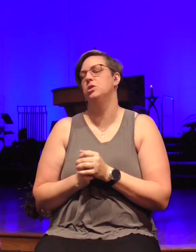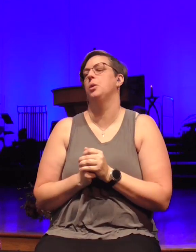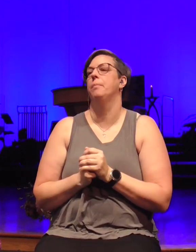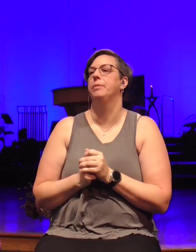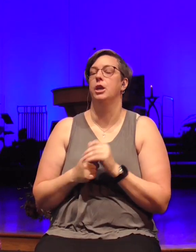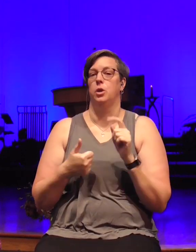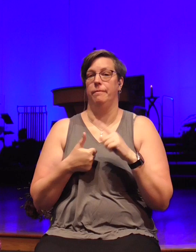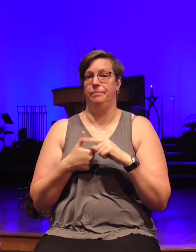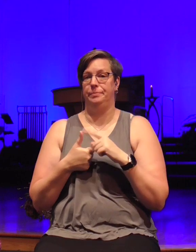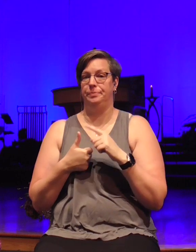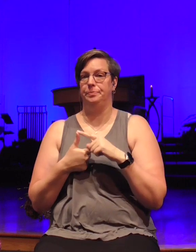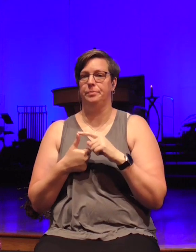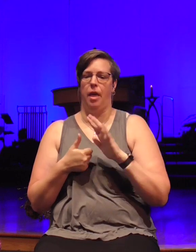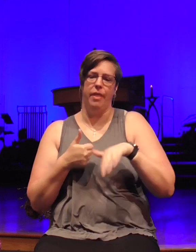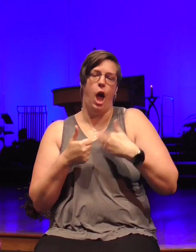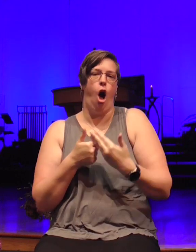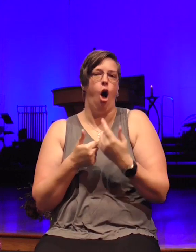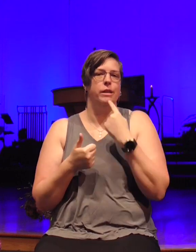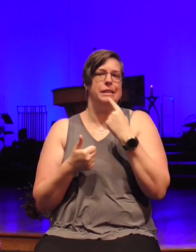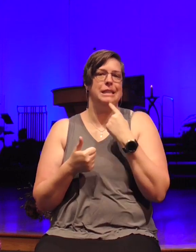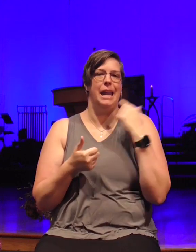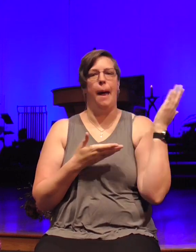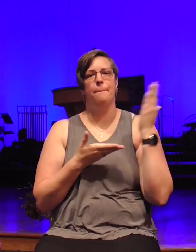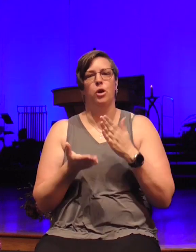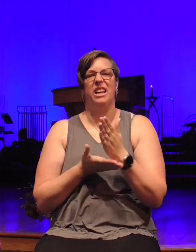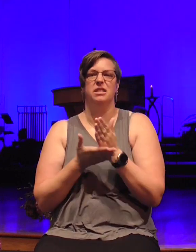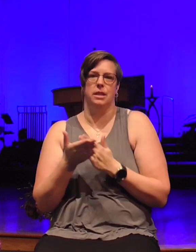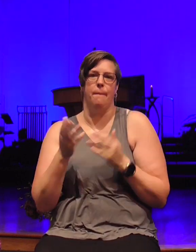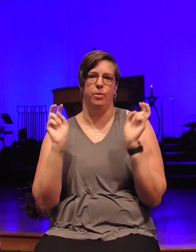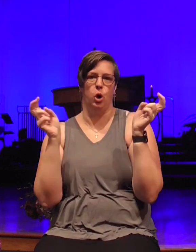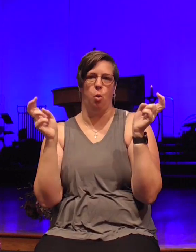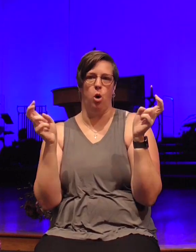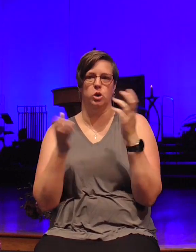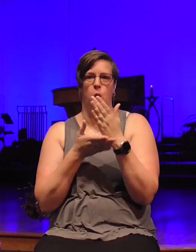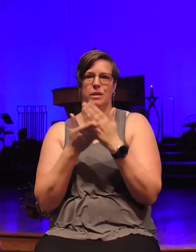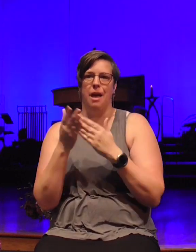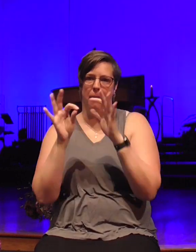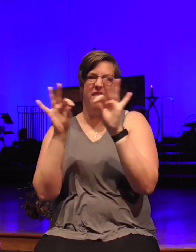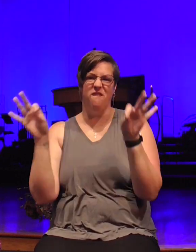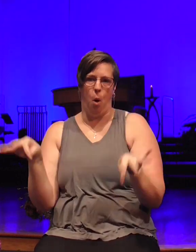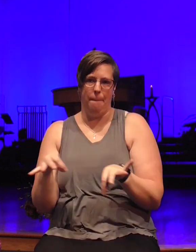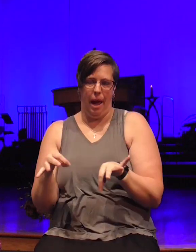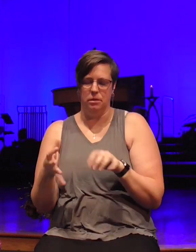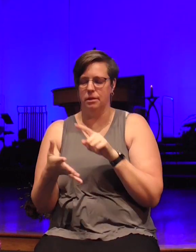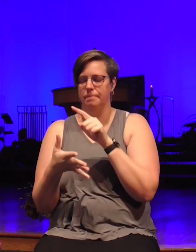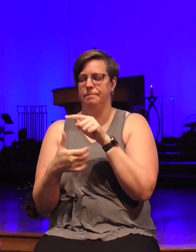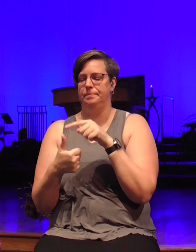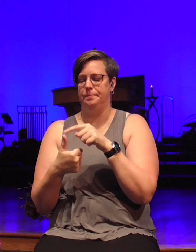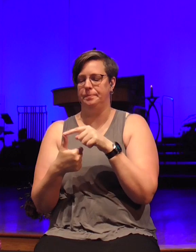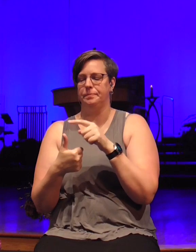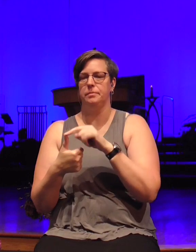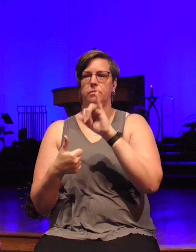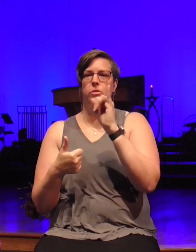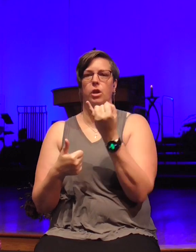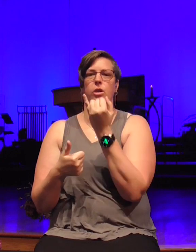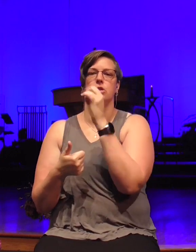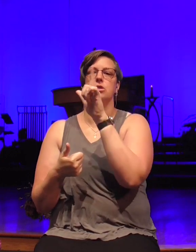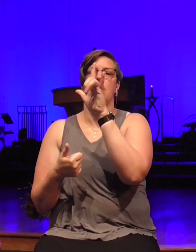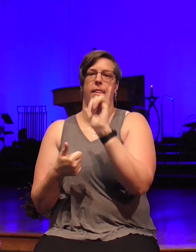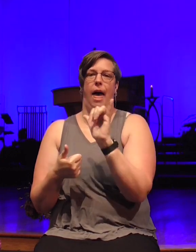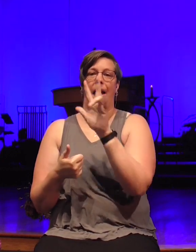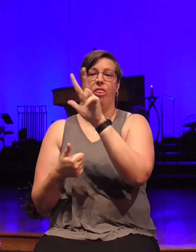one, they all, as I said, I'm bringing some of the quotes, so some of the formatting is here. The first one came out on July 3rd, and it's